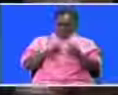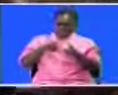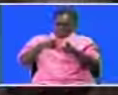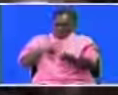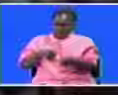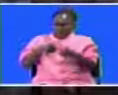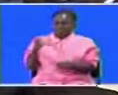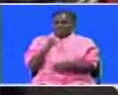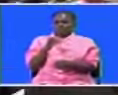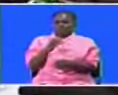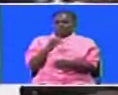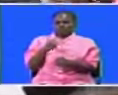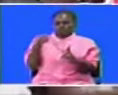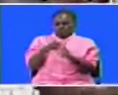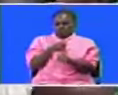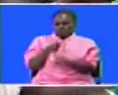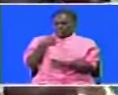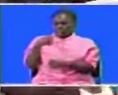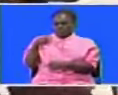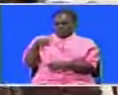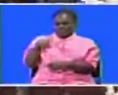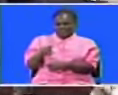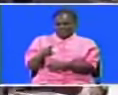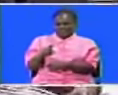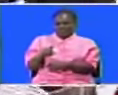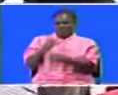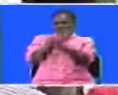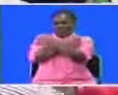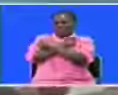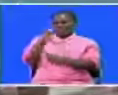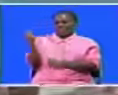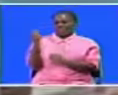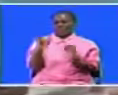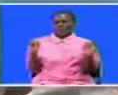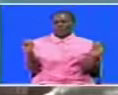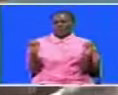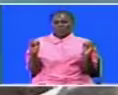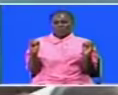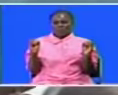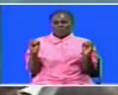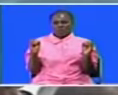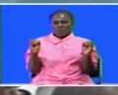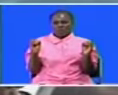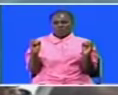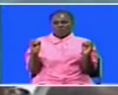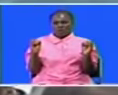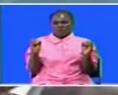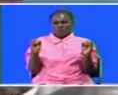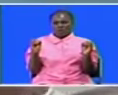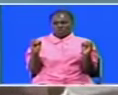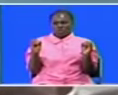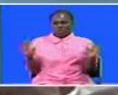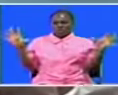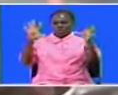society, whose leaders he termed as unpatriotic Kenyans. and we will not join the ranks of